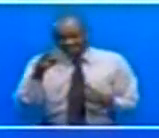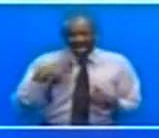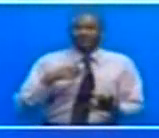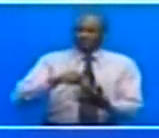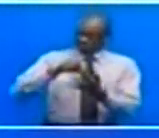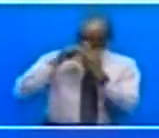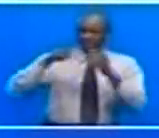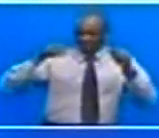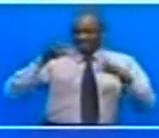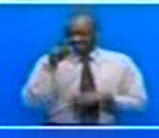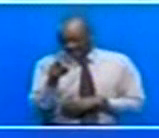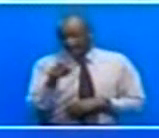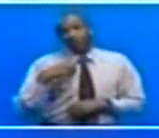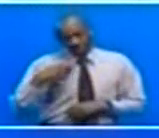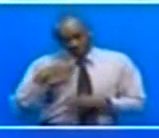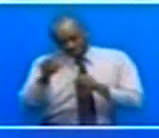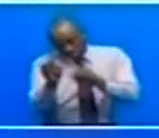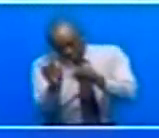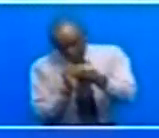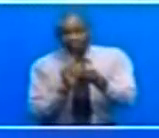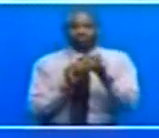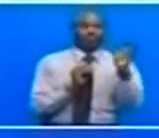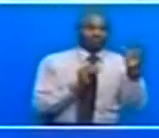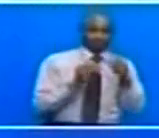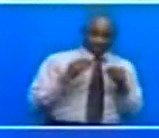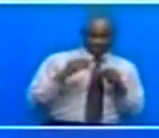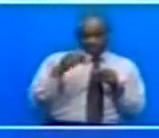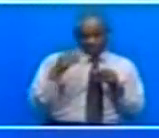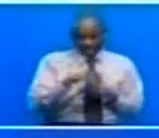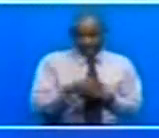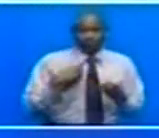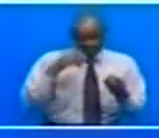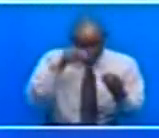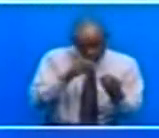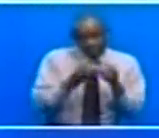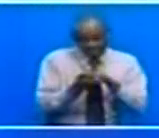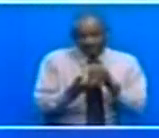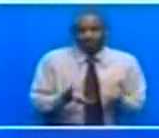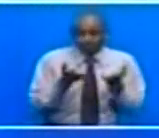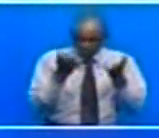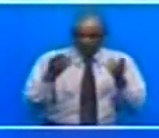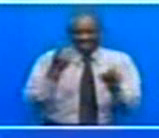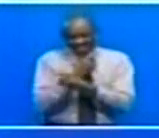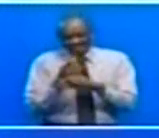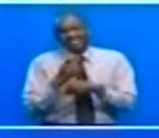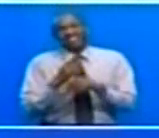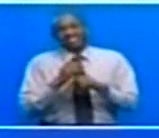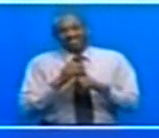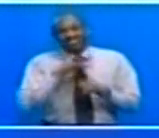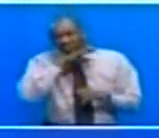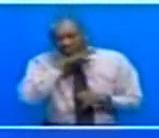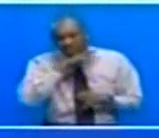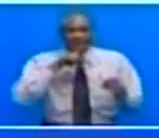unique qualities. We get the sucker from them. We just come and do the surface sterilization to remove the contaminants, that is